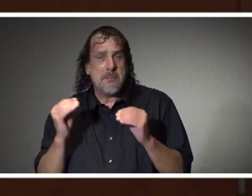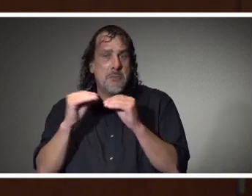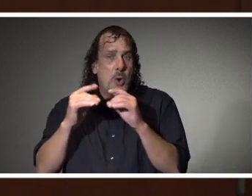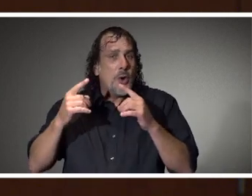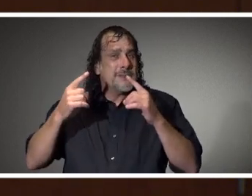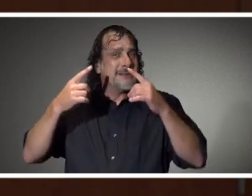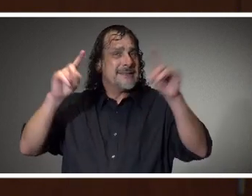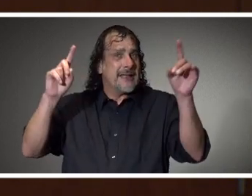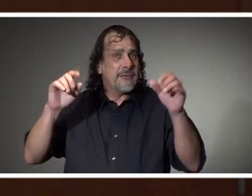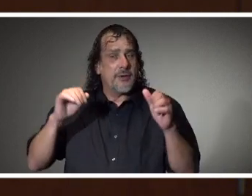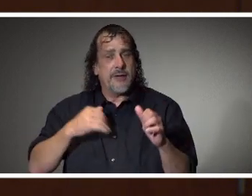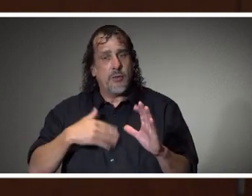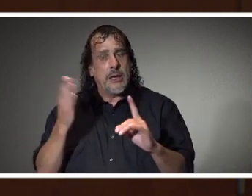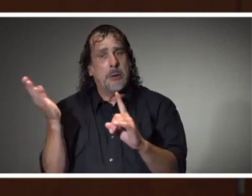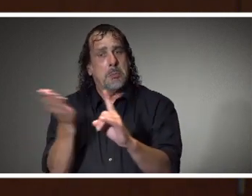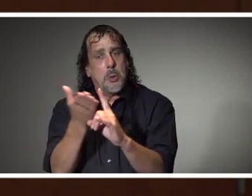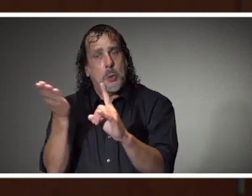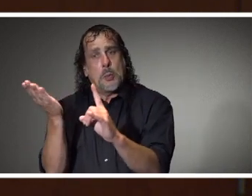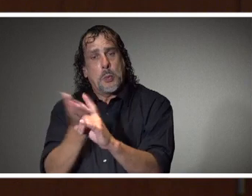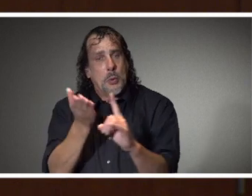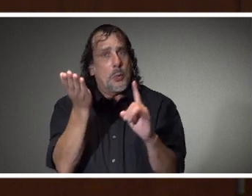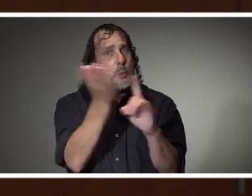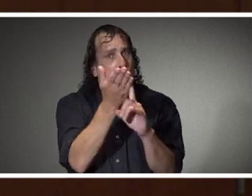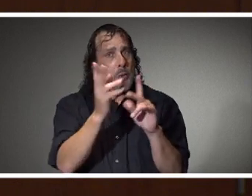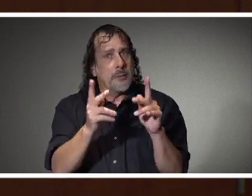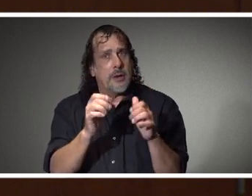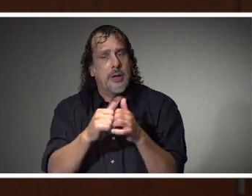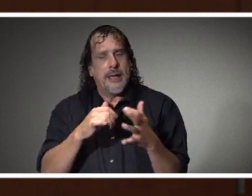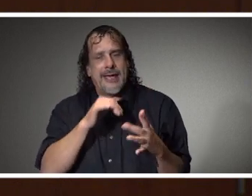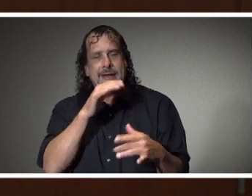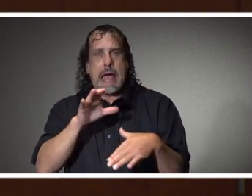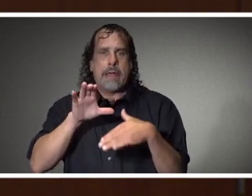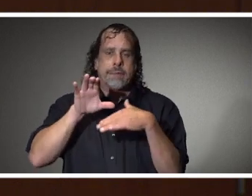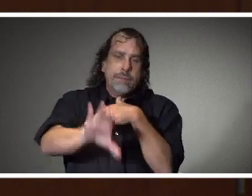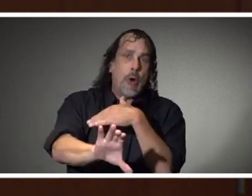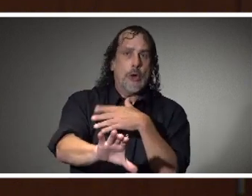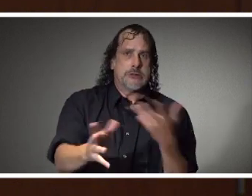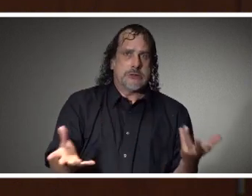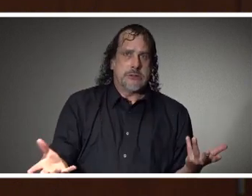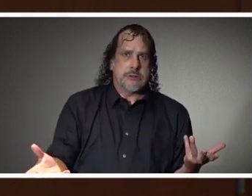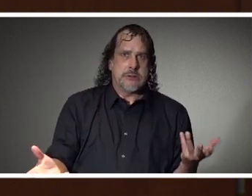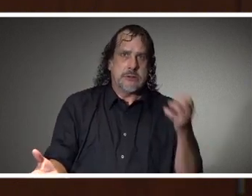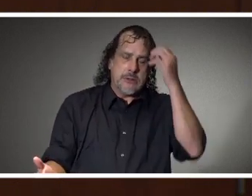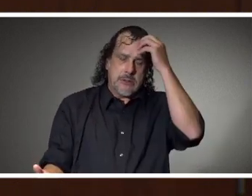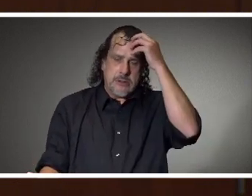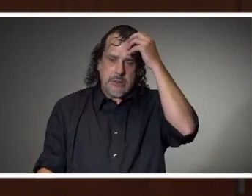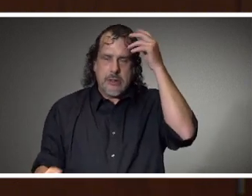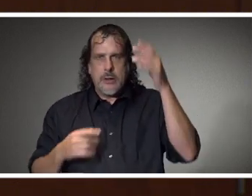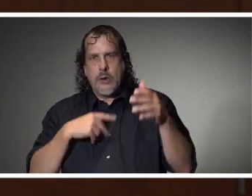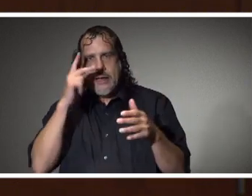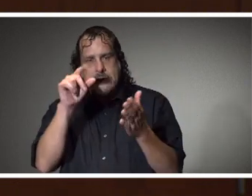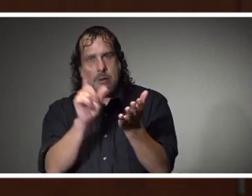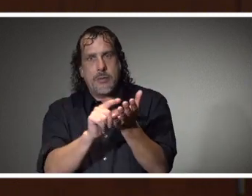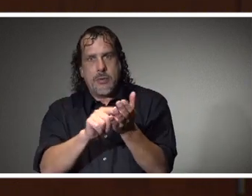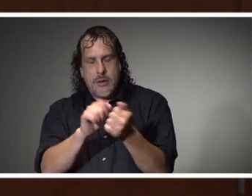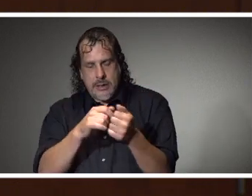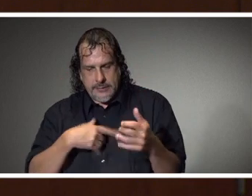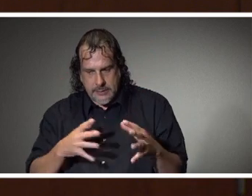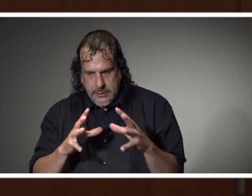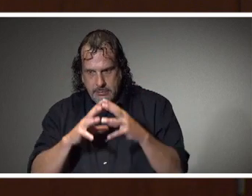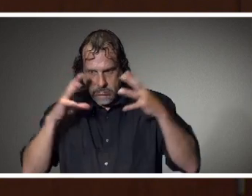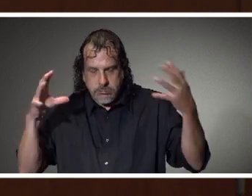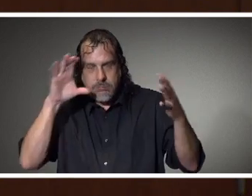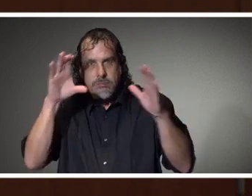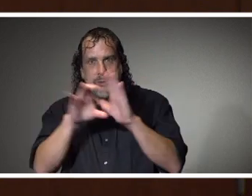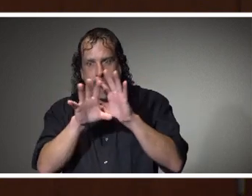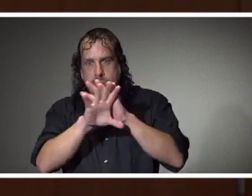if we convince than push folks to do it who don't want to. Whenever I look at the Clarion Ledger and I see a crowd of people in Mississippi, I see